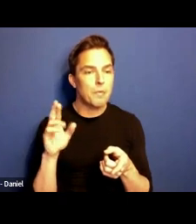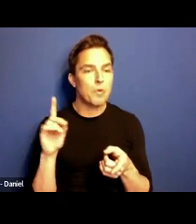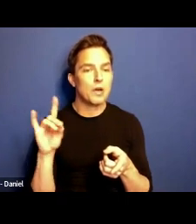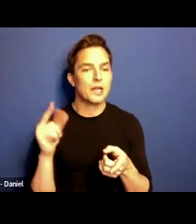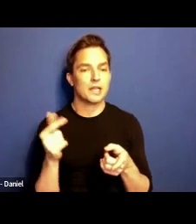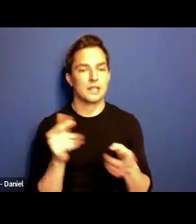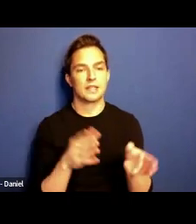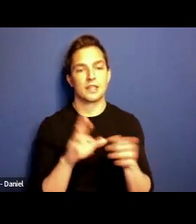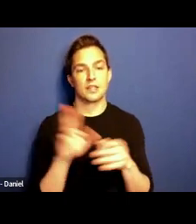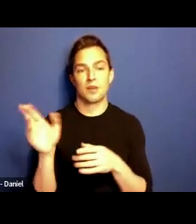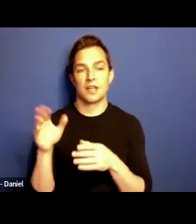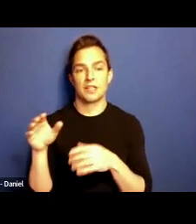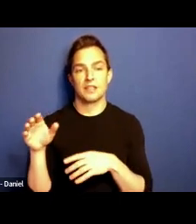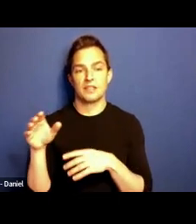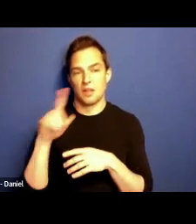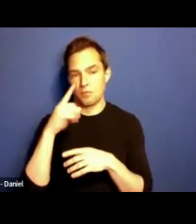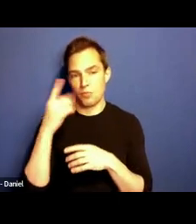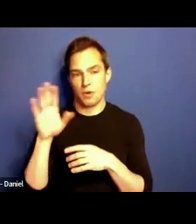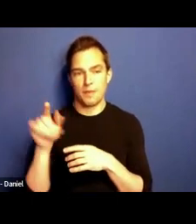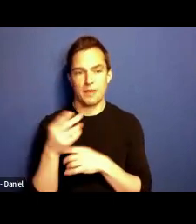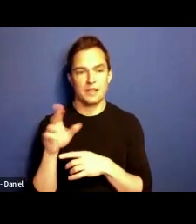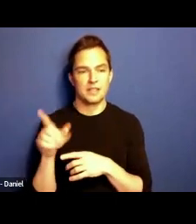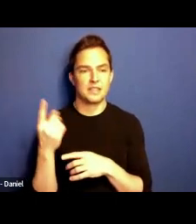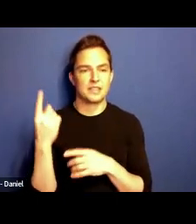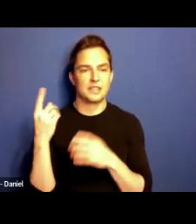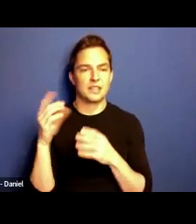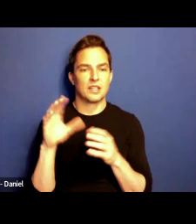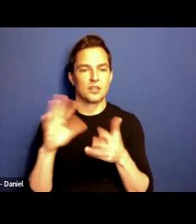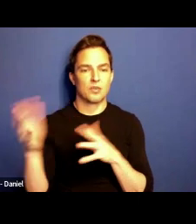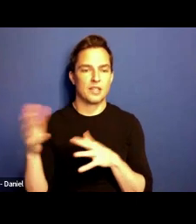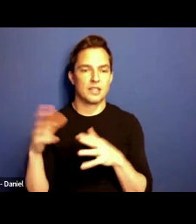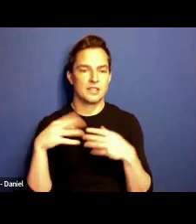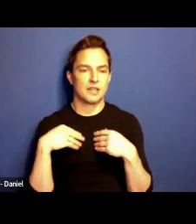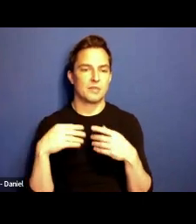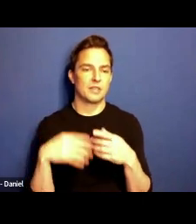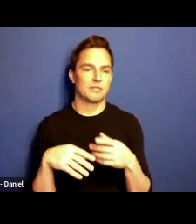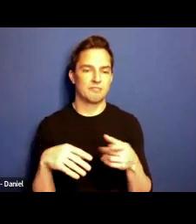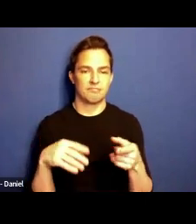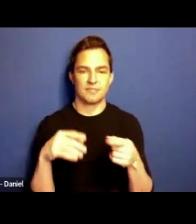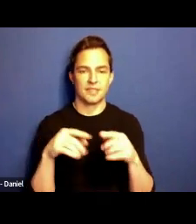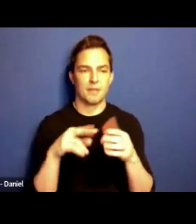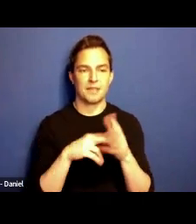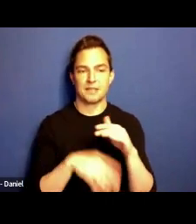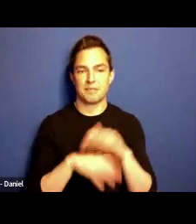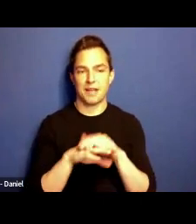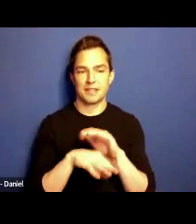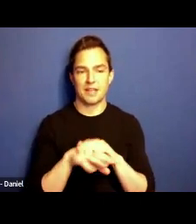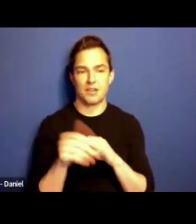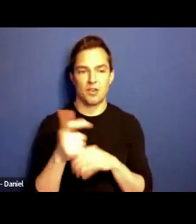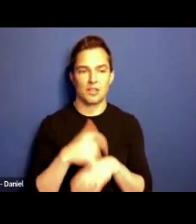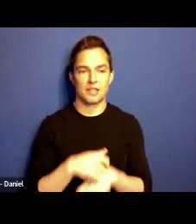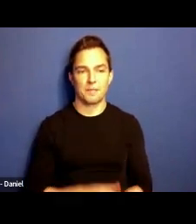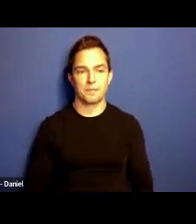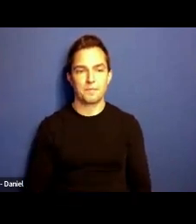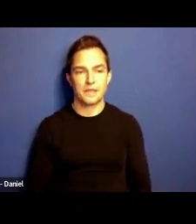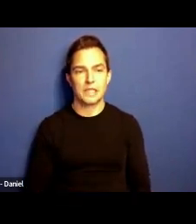just tells us that the civil hospital bed capacity utilization is 1 all the time, meaning it's maxed out all the time, and